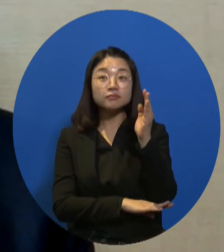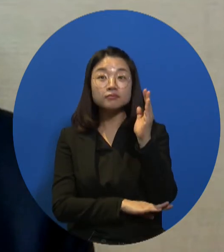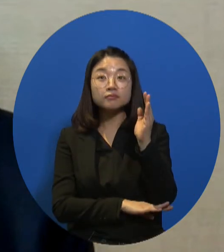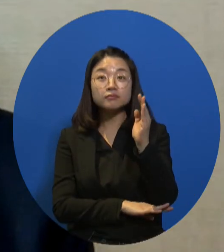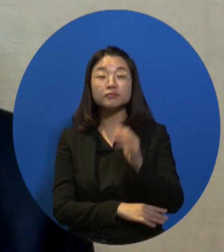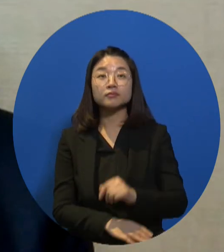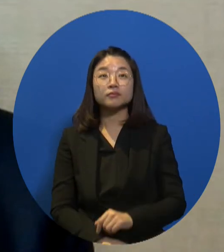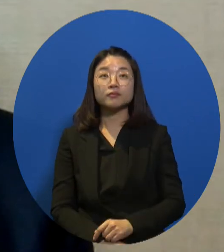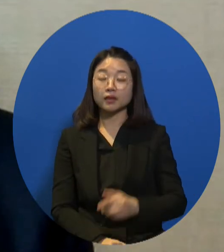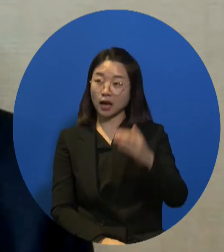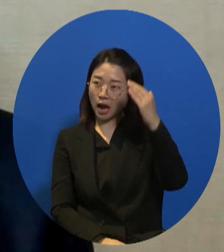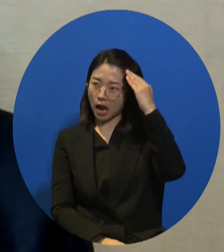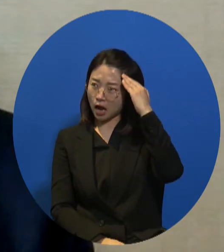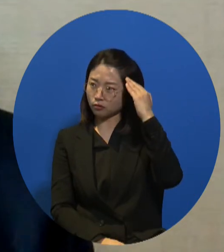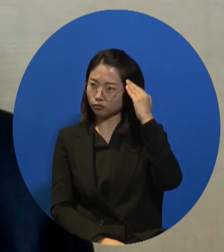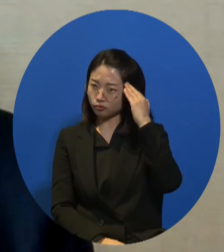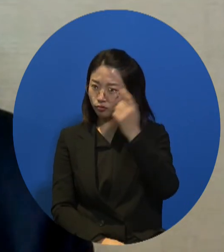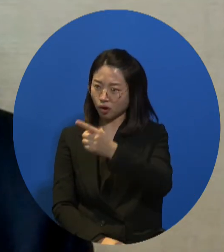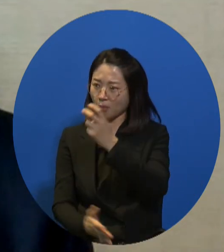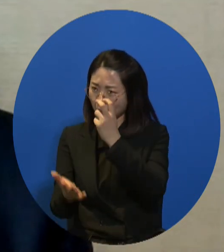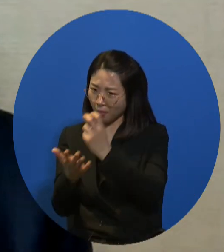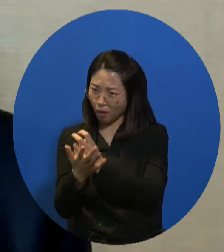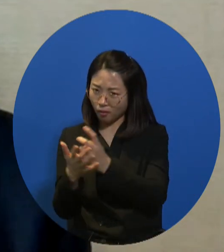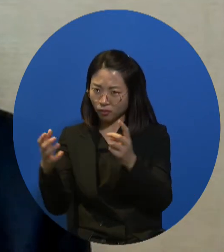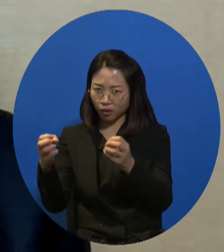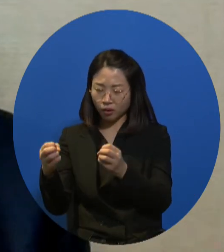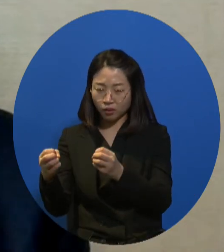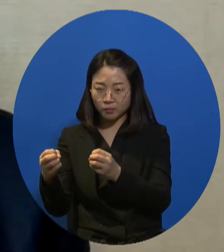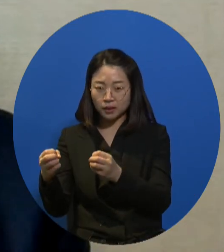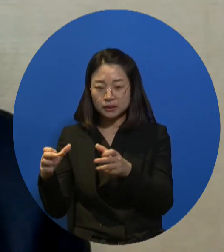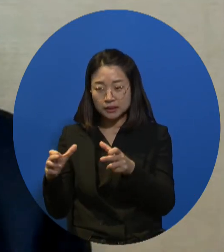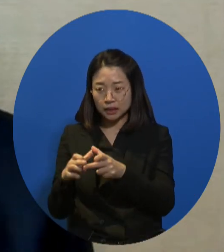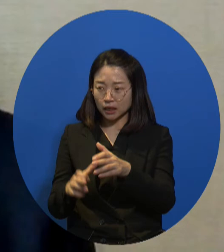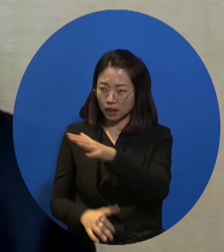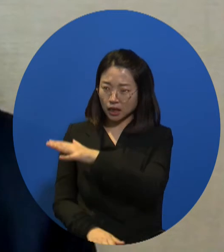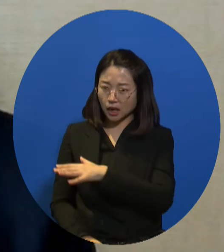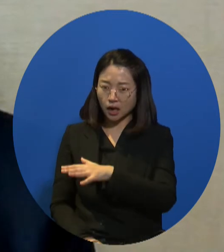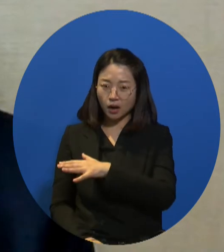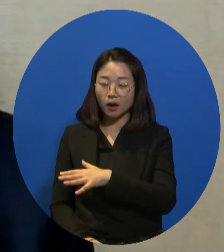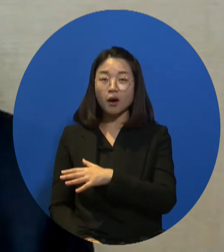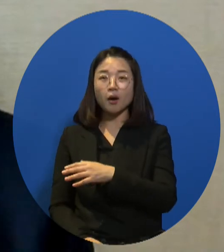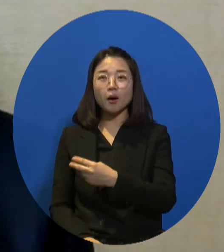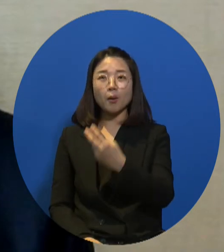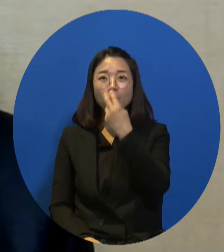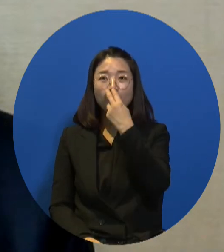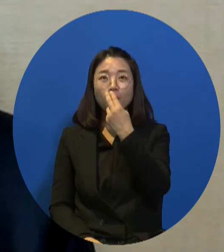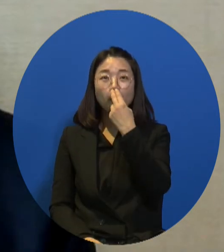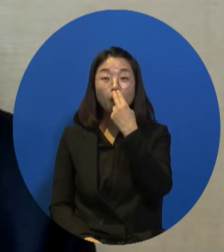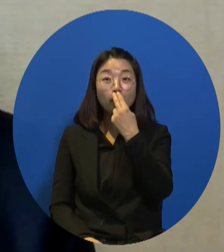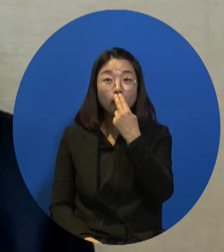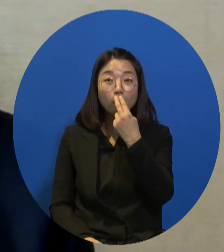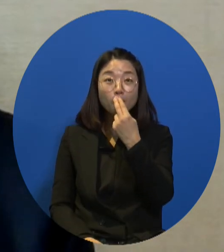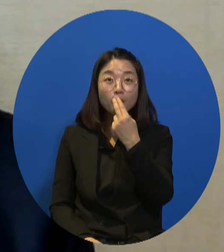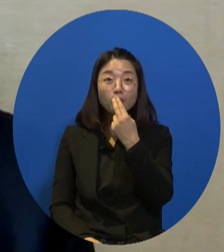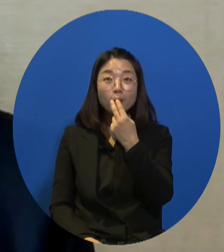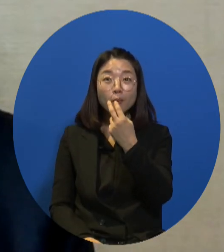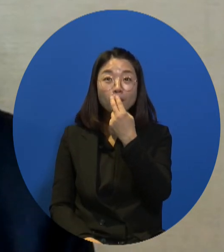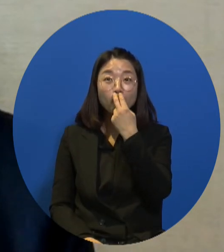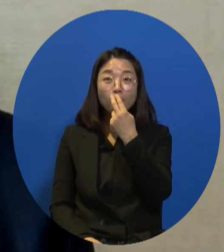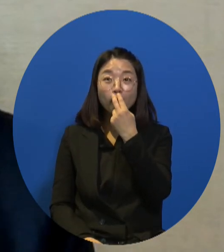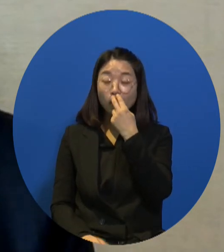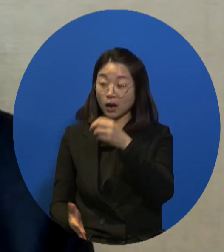one article of this convention may come in conflict with commercial law in Korea, which is